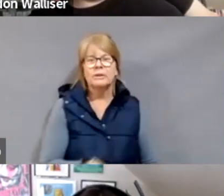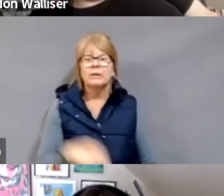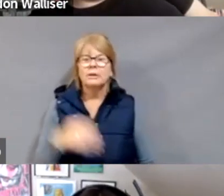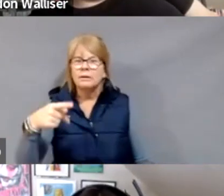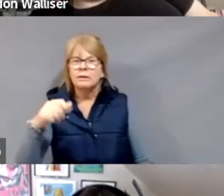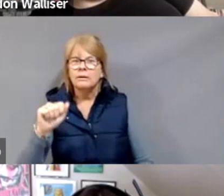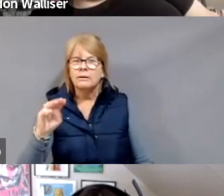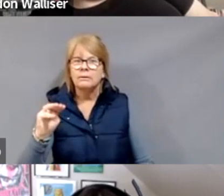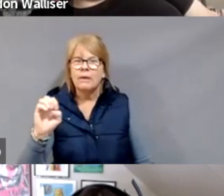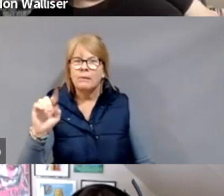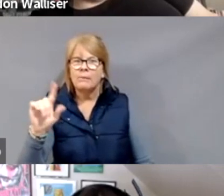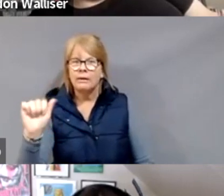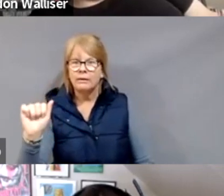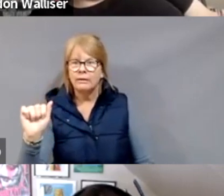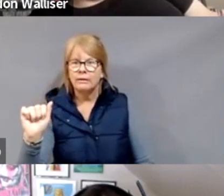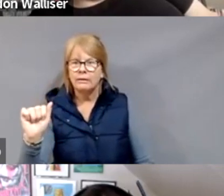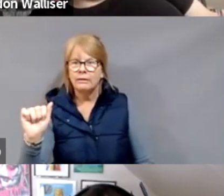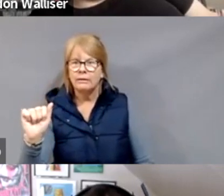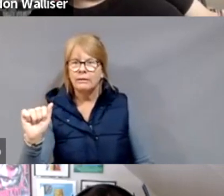you want